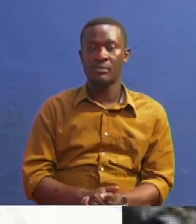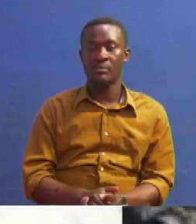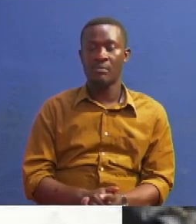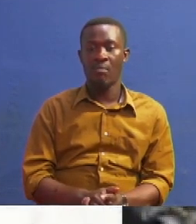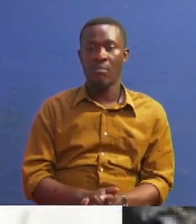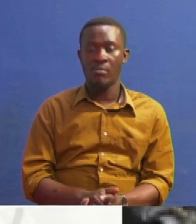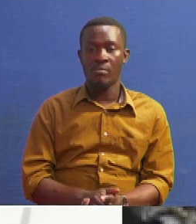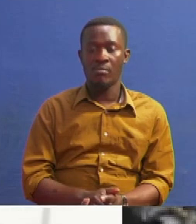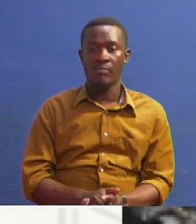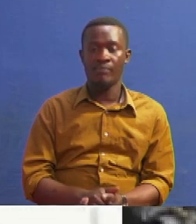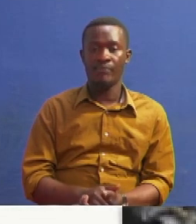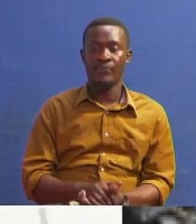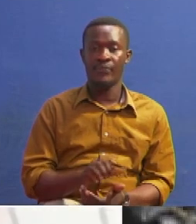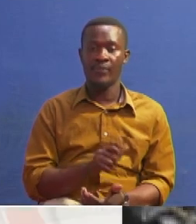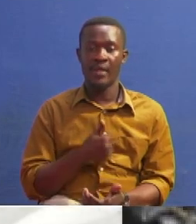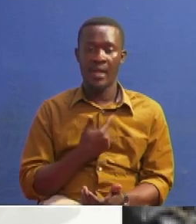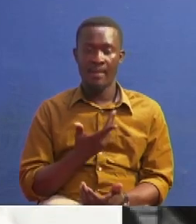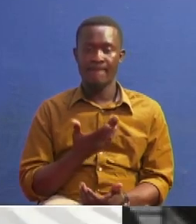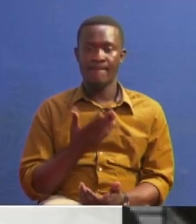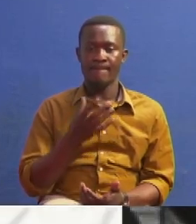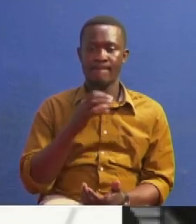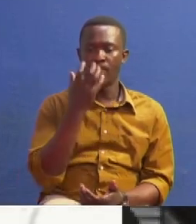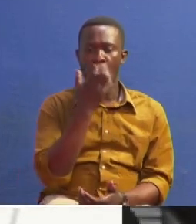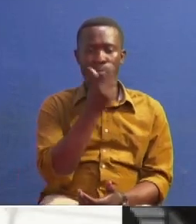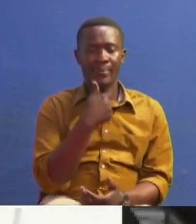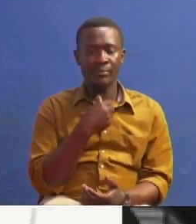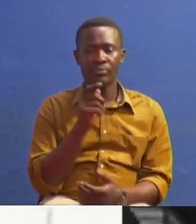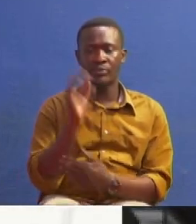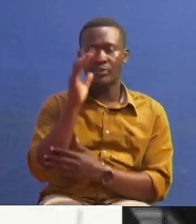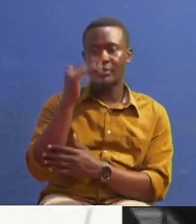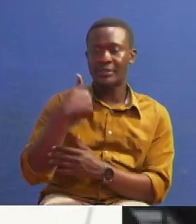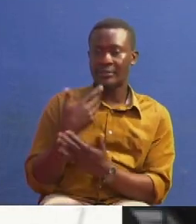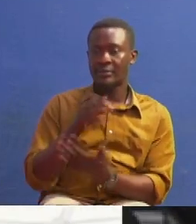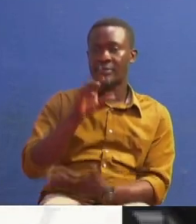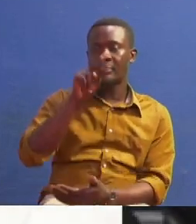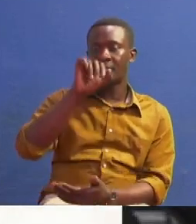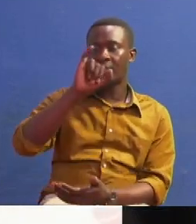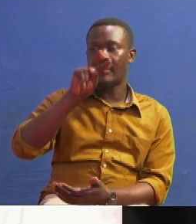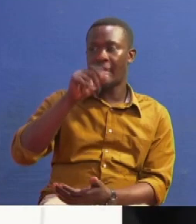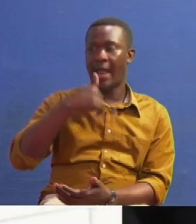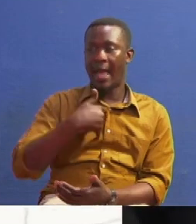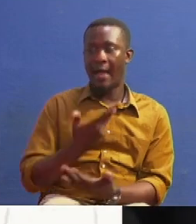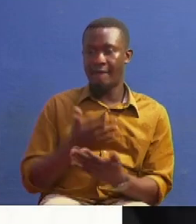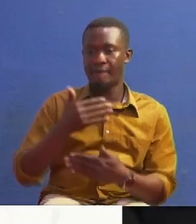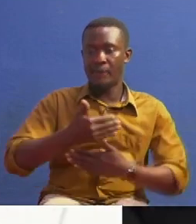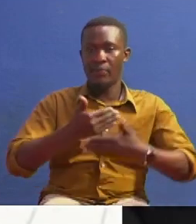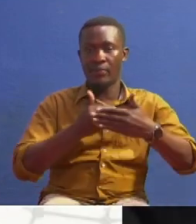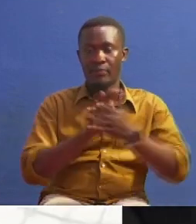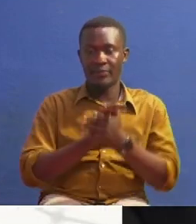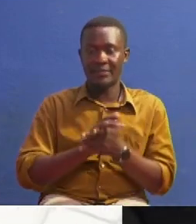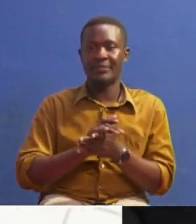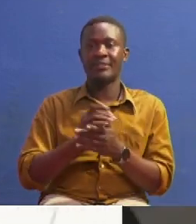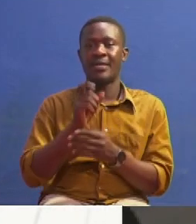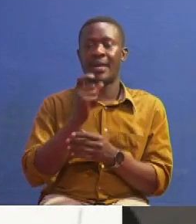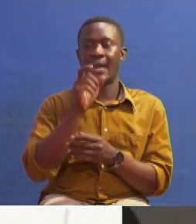Muto under the shade of Fango tree 17 years old n maila has built a makeshift